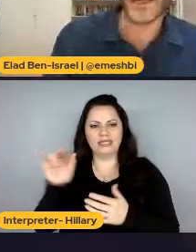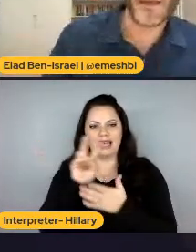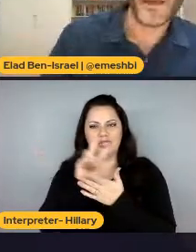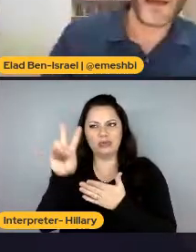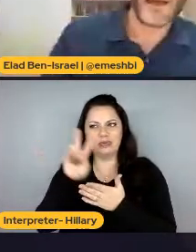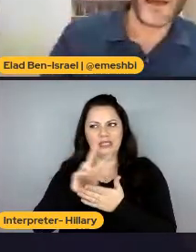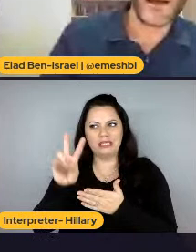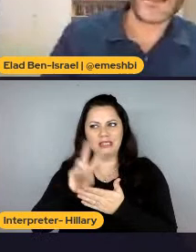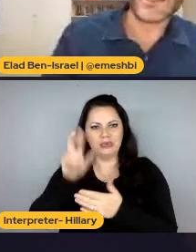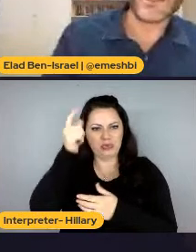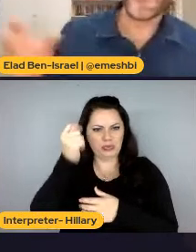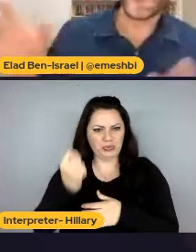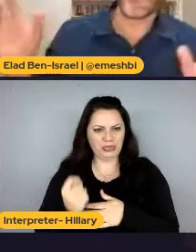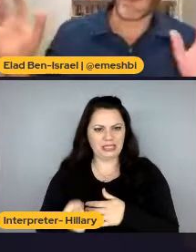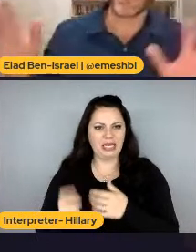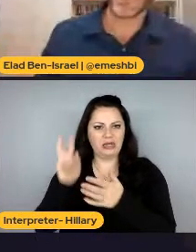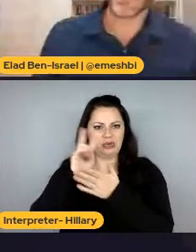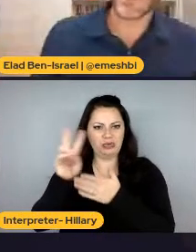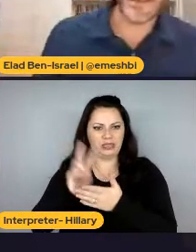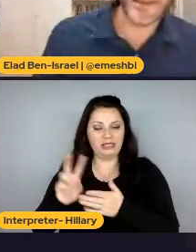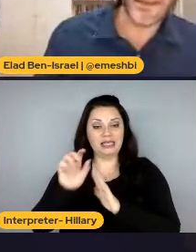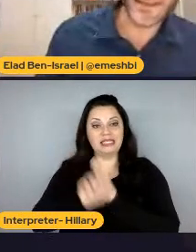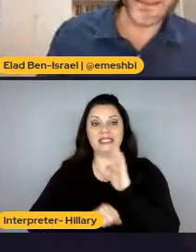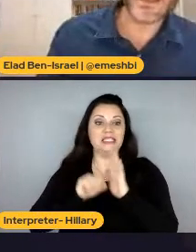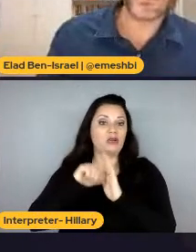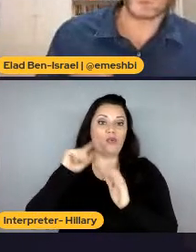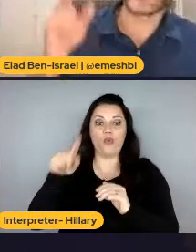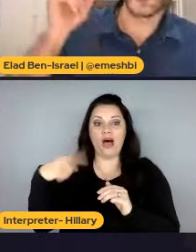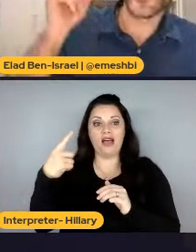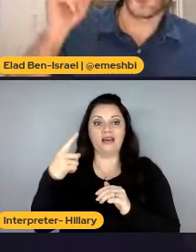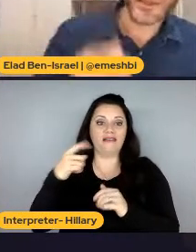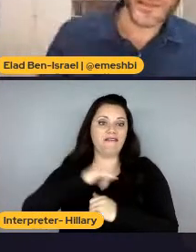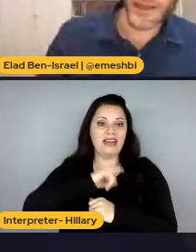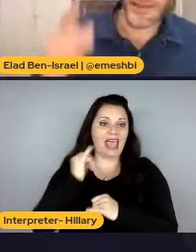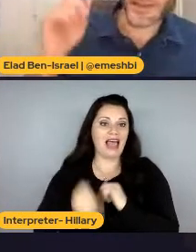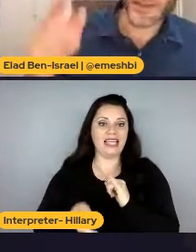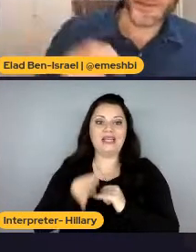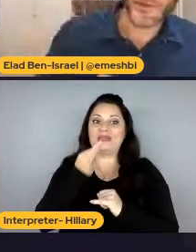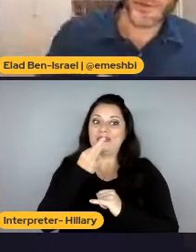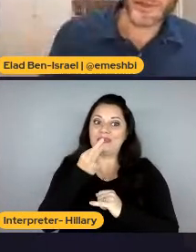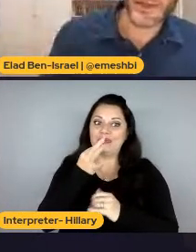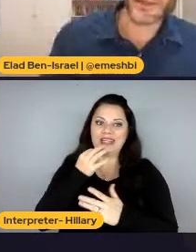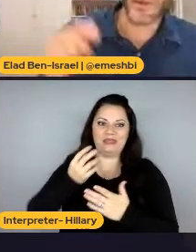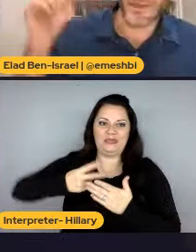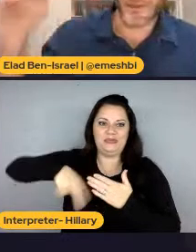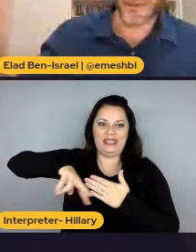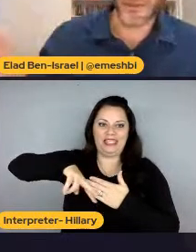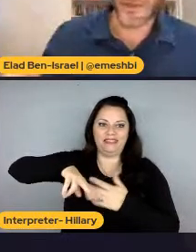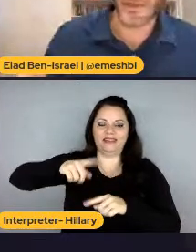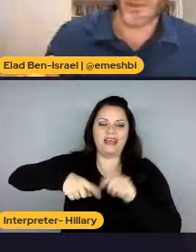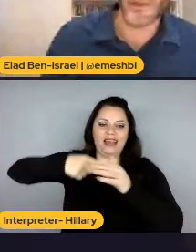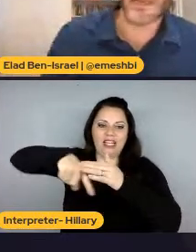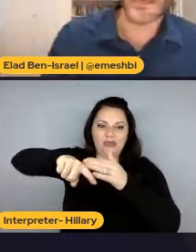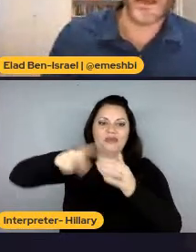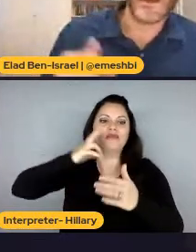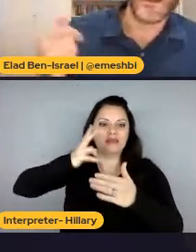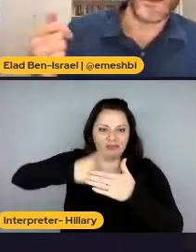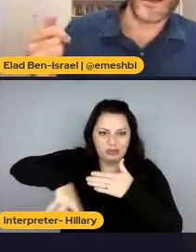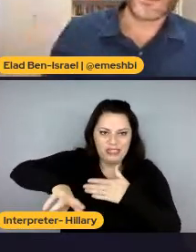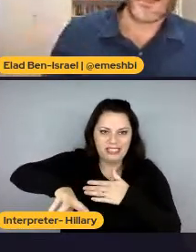Tuesday. Season 1 finale is in 2 weeks. We actually couldn't do it next week, so it's going to be in 2